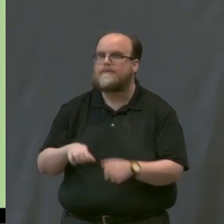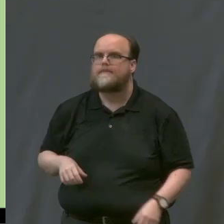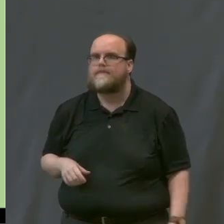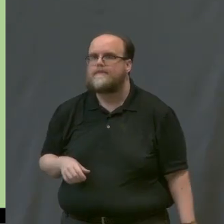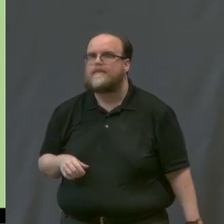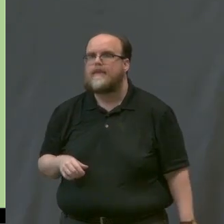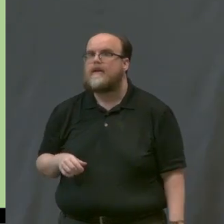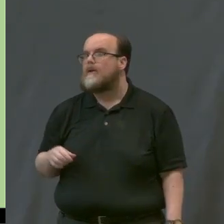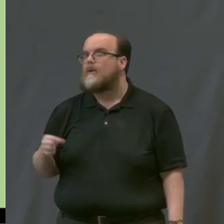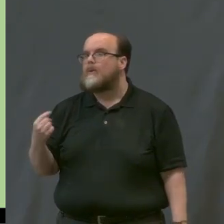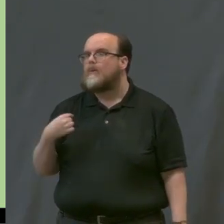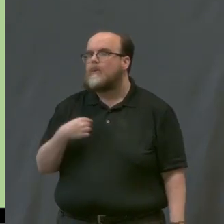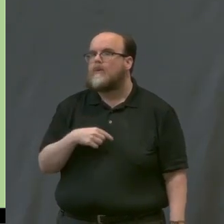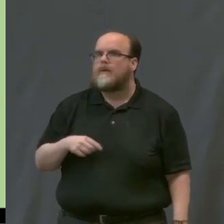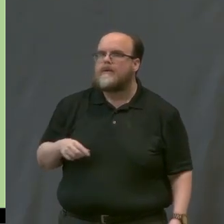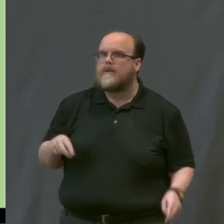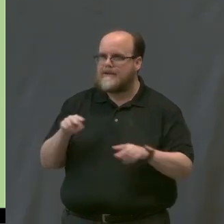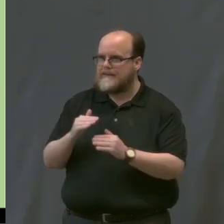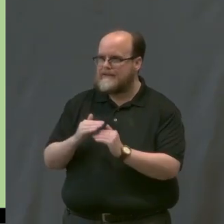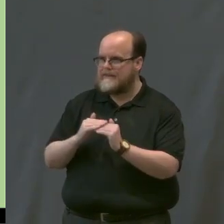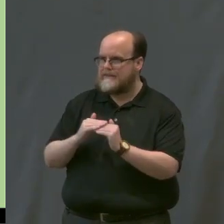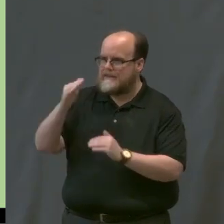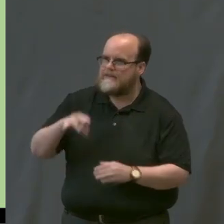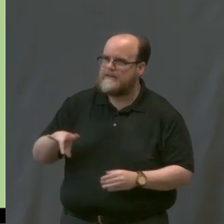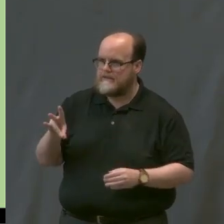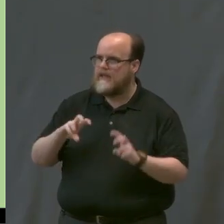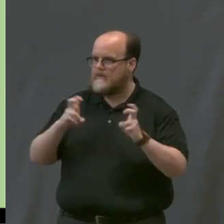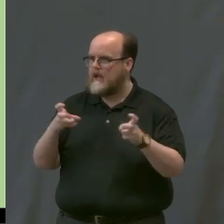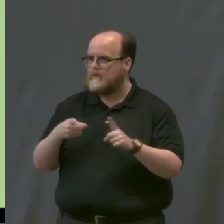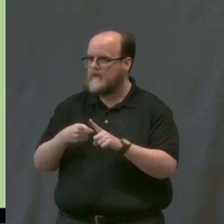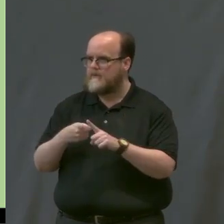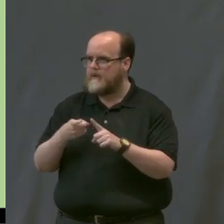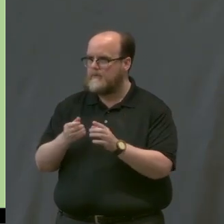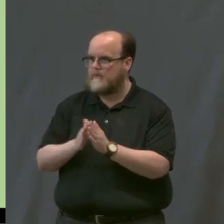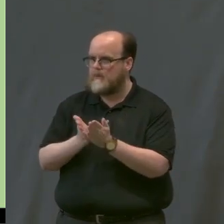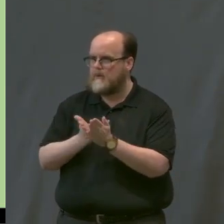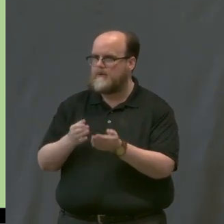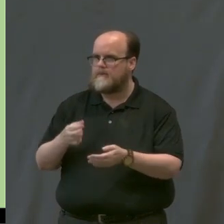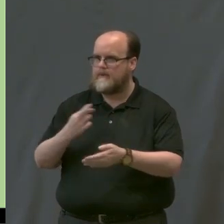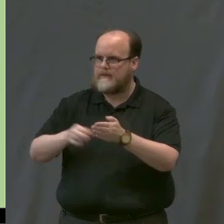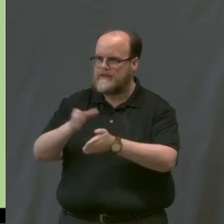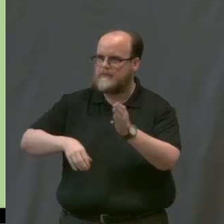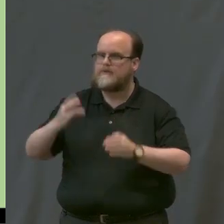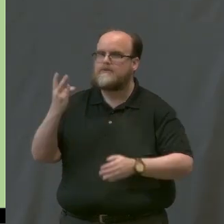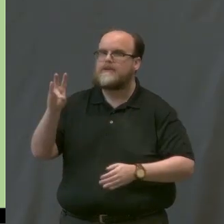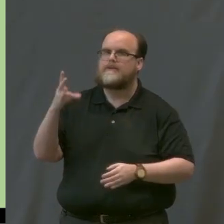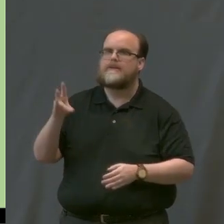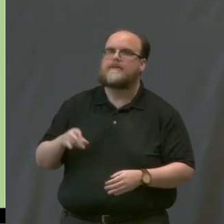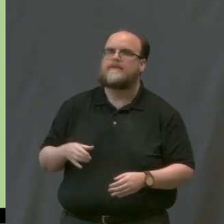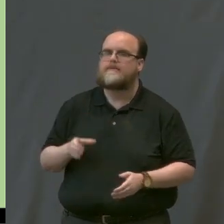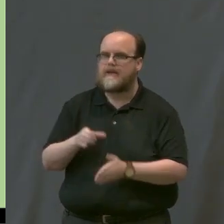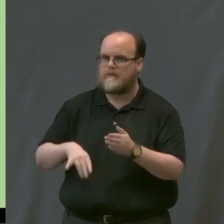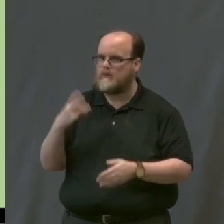We're going to look at least 7 topics out of the book of Revelation chapter 17.